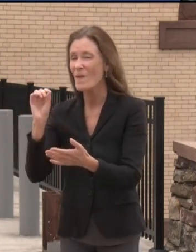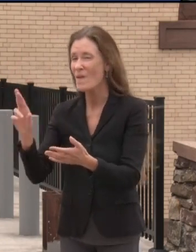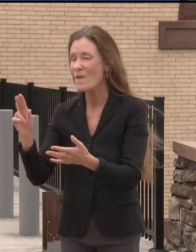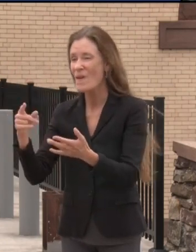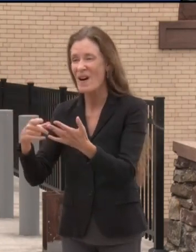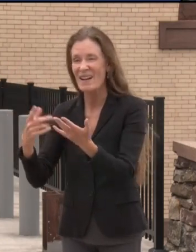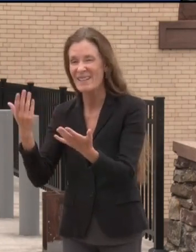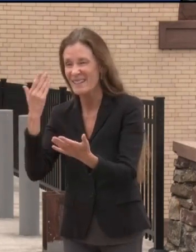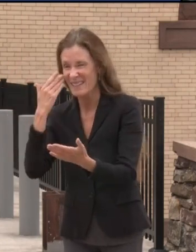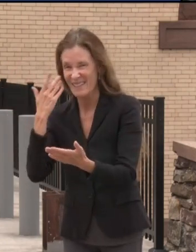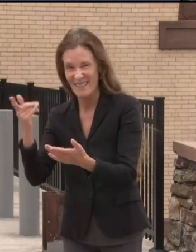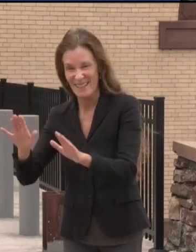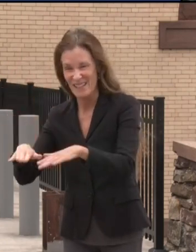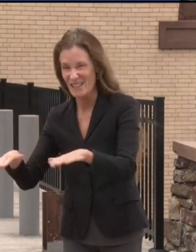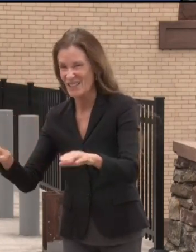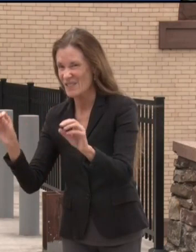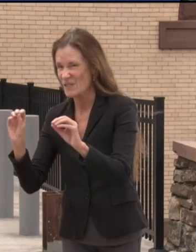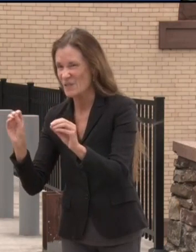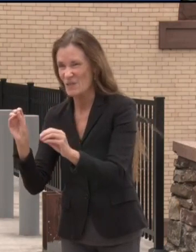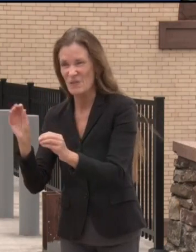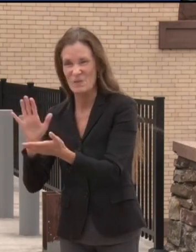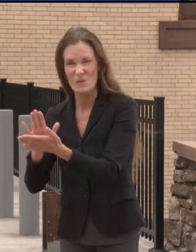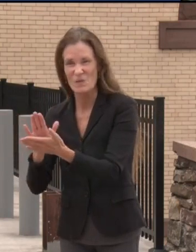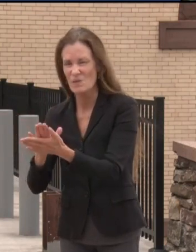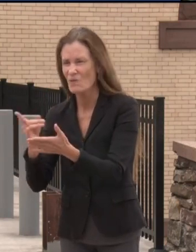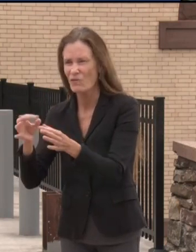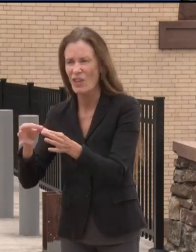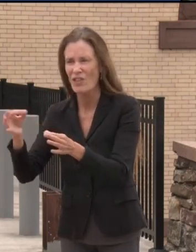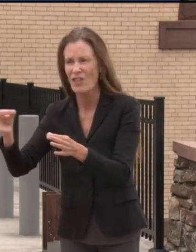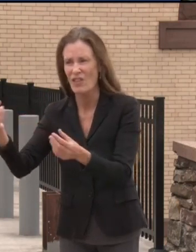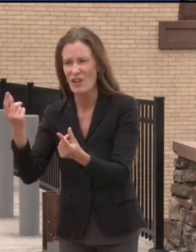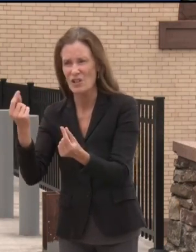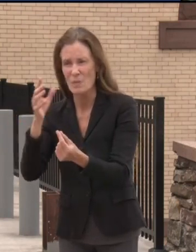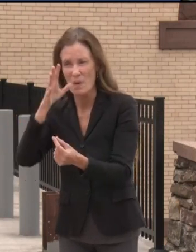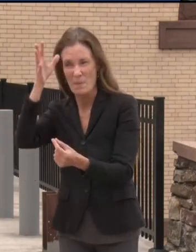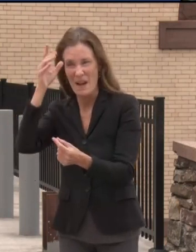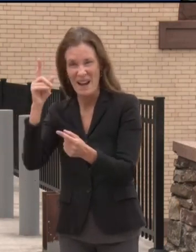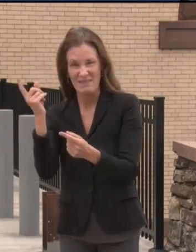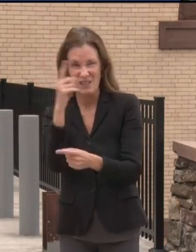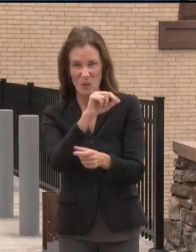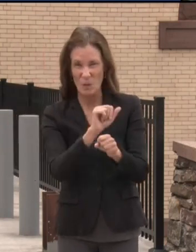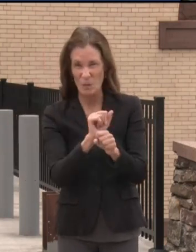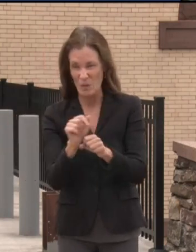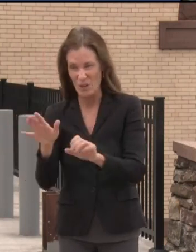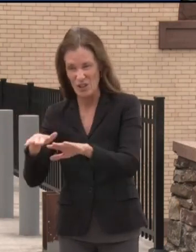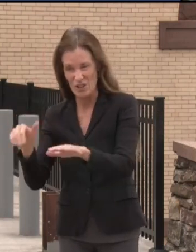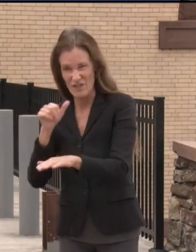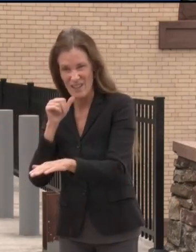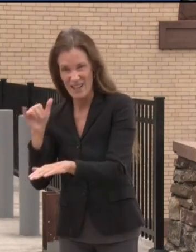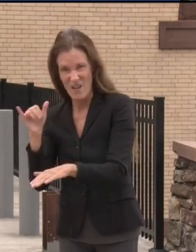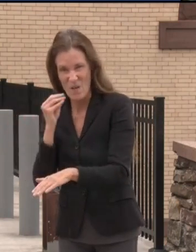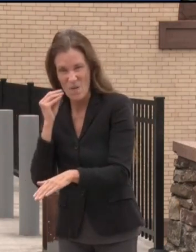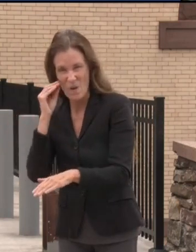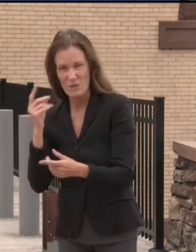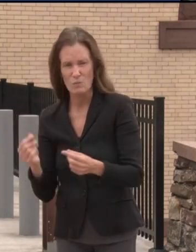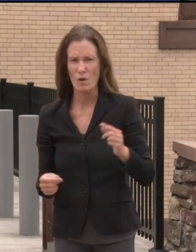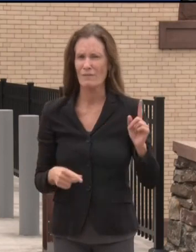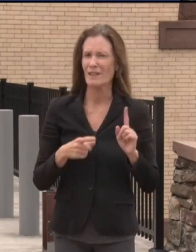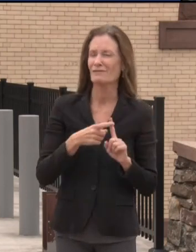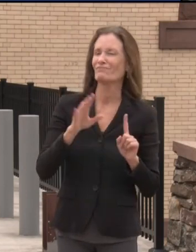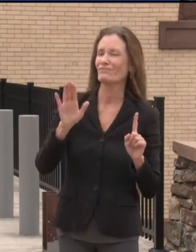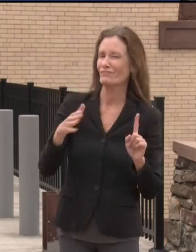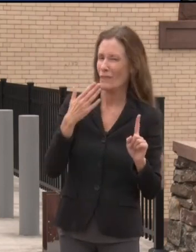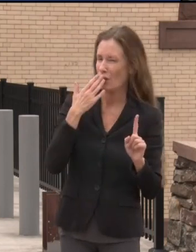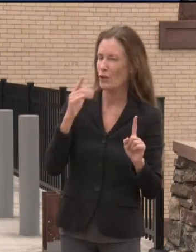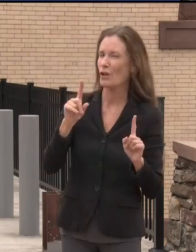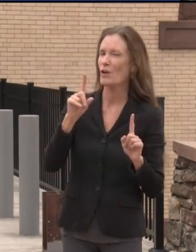this specific moment? That's a good question. I mean, it starts like mid-October is the target